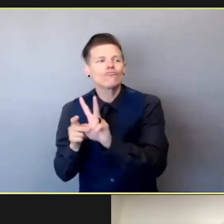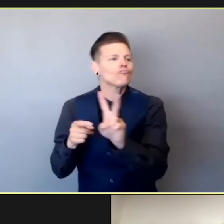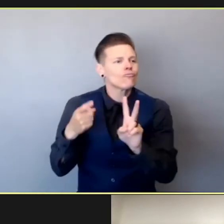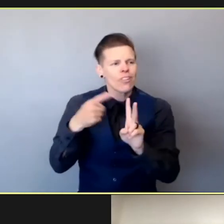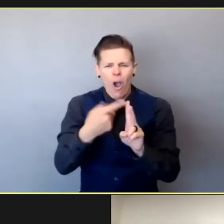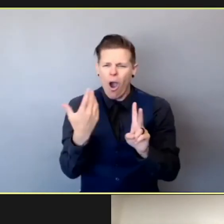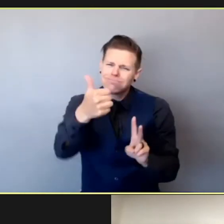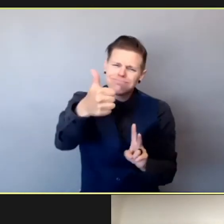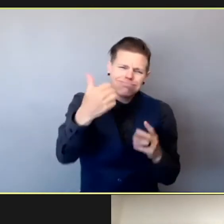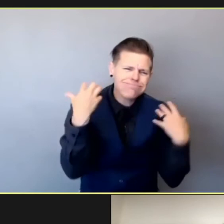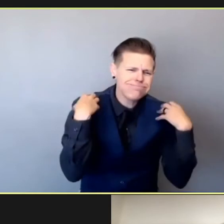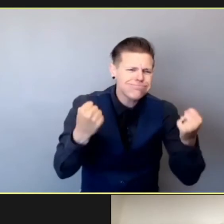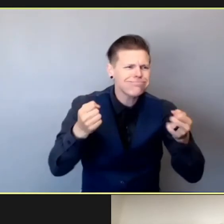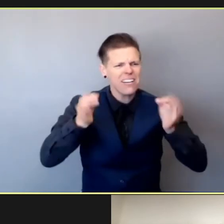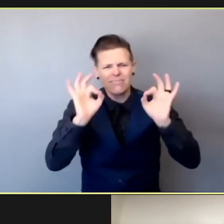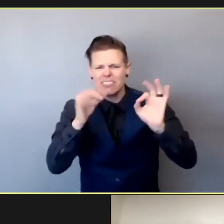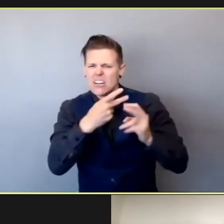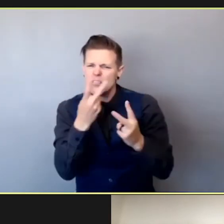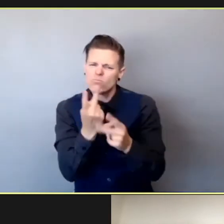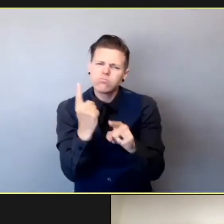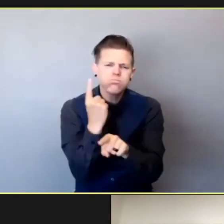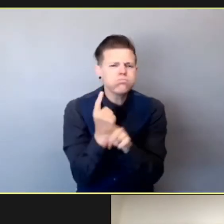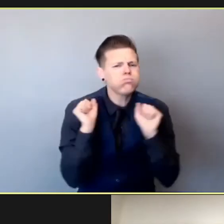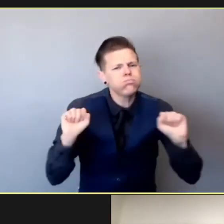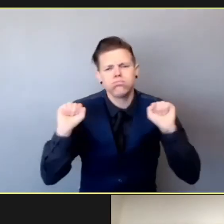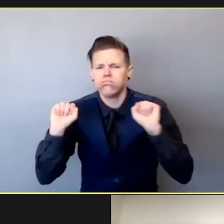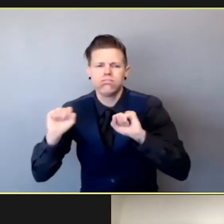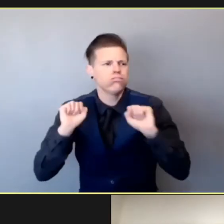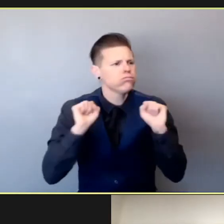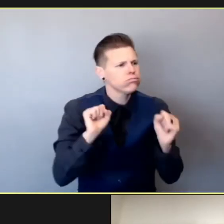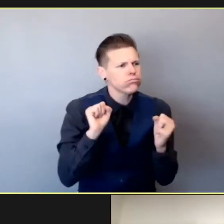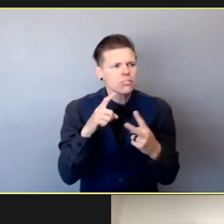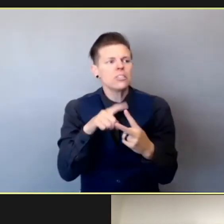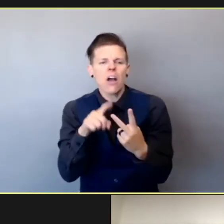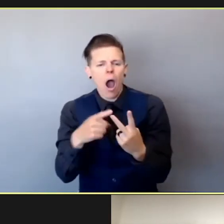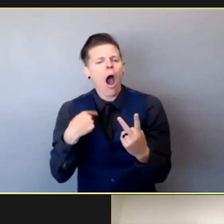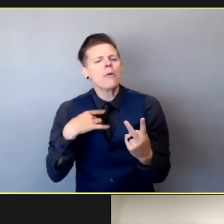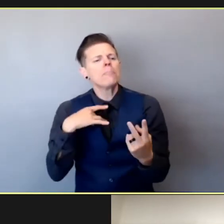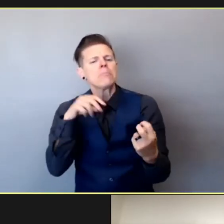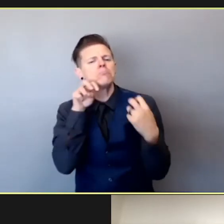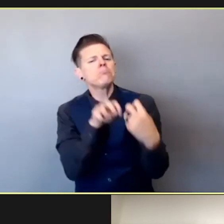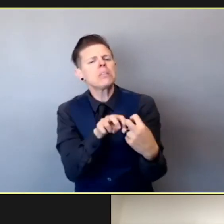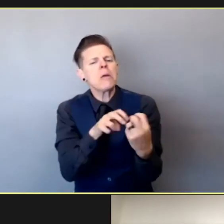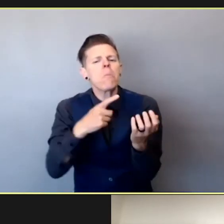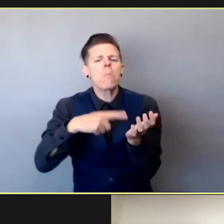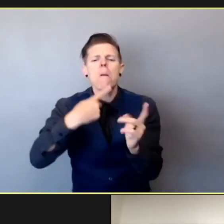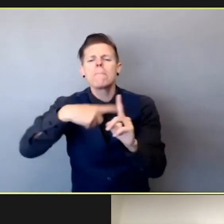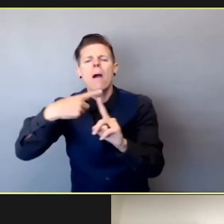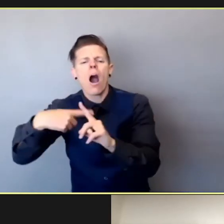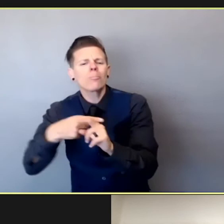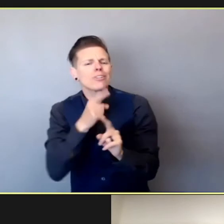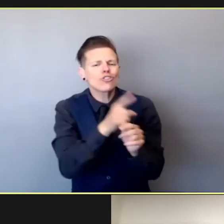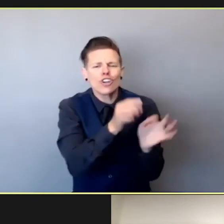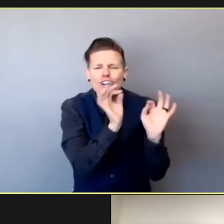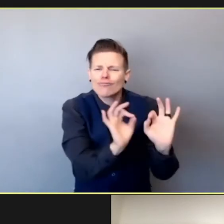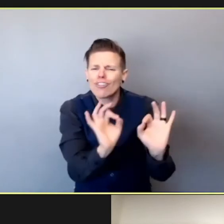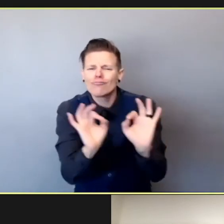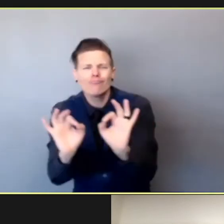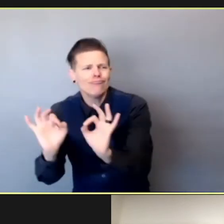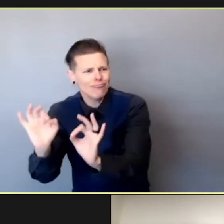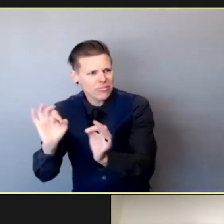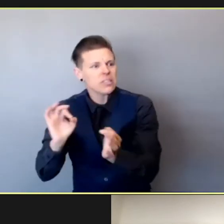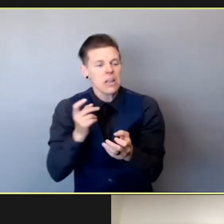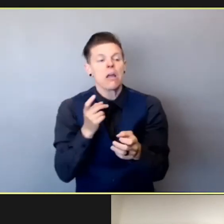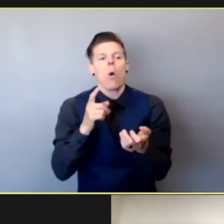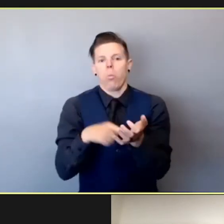whole thing. He would only see him once a year. And because they were so healthy, and just kind of see him and maybe refill their